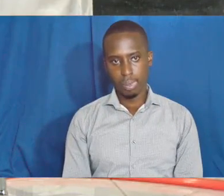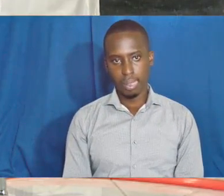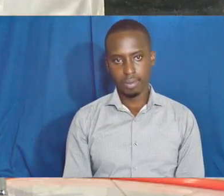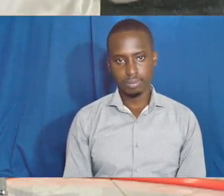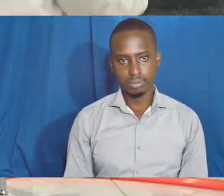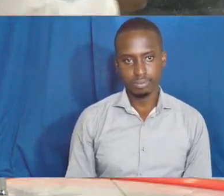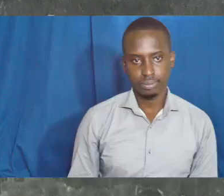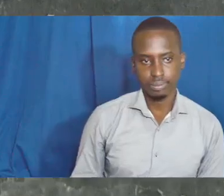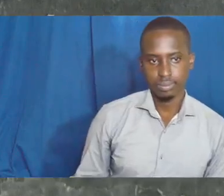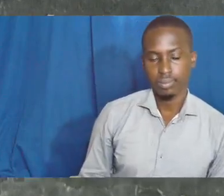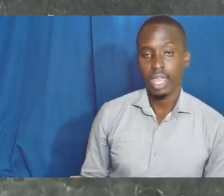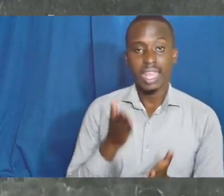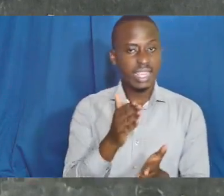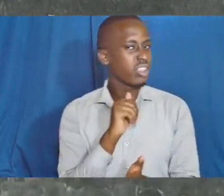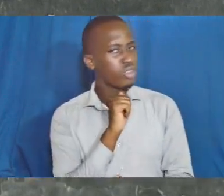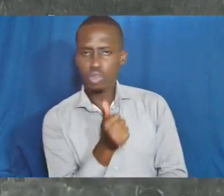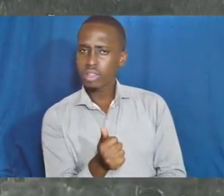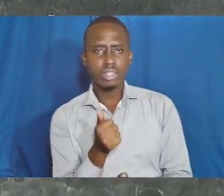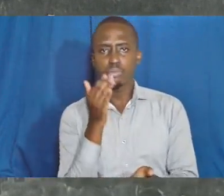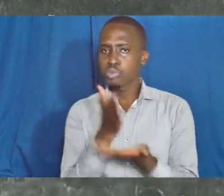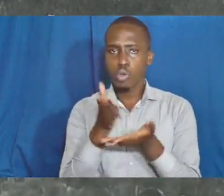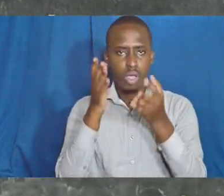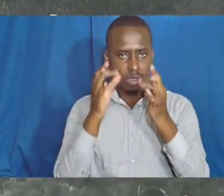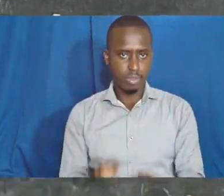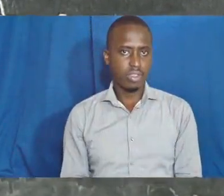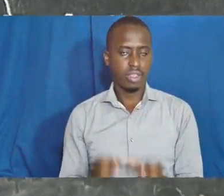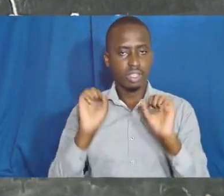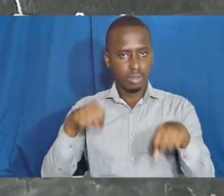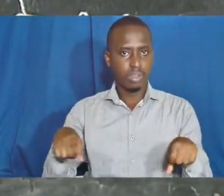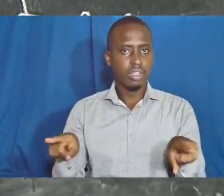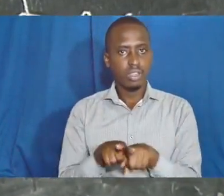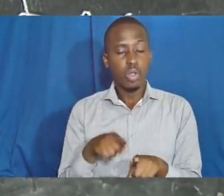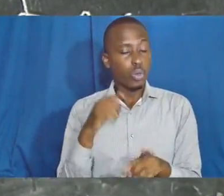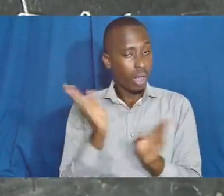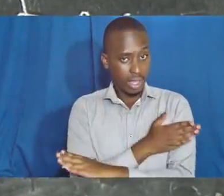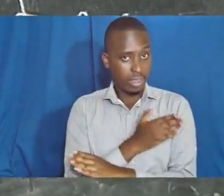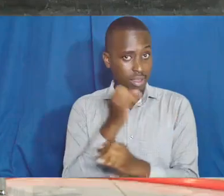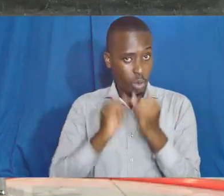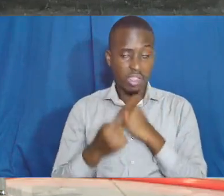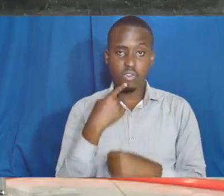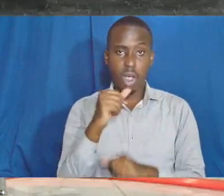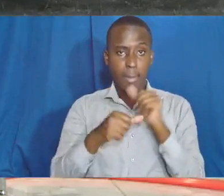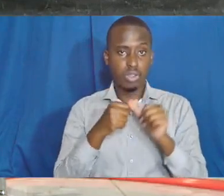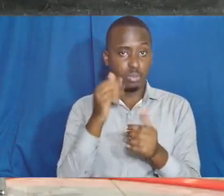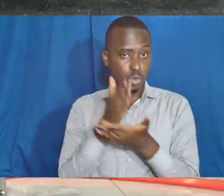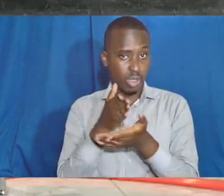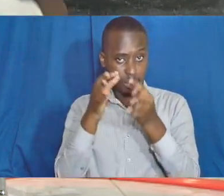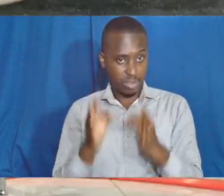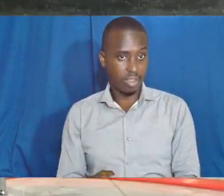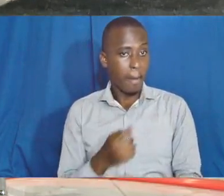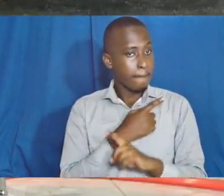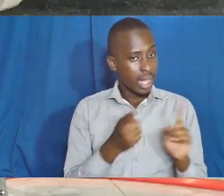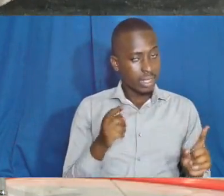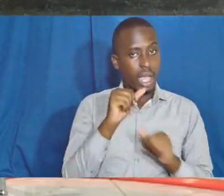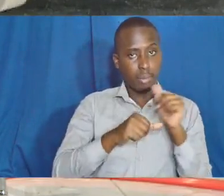So these impure substances, so we have mentioned already the pure substances. So these impure